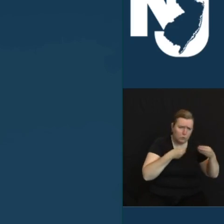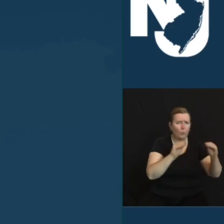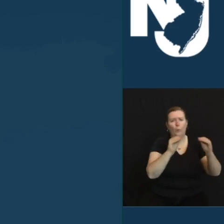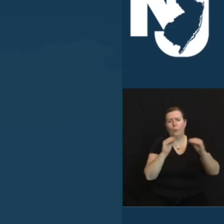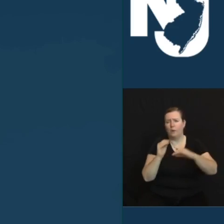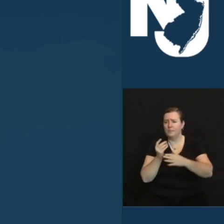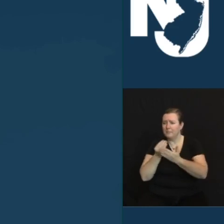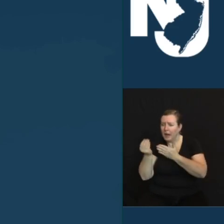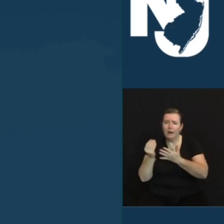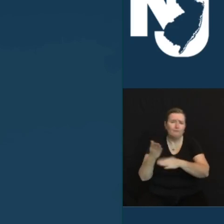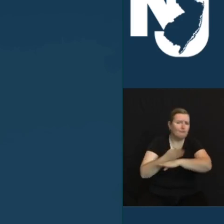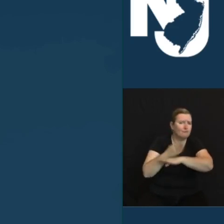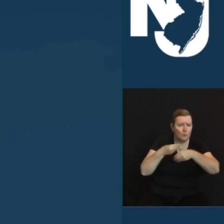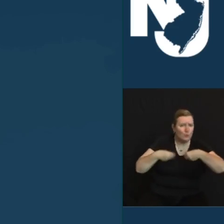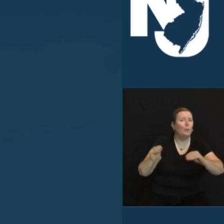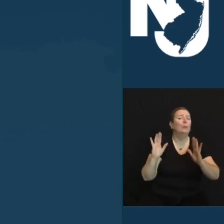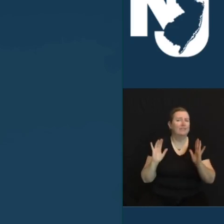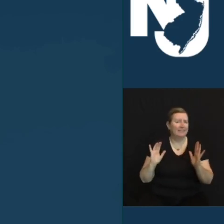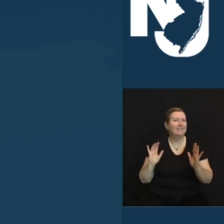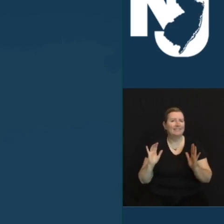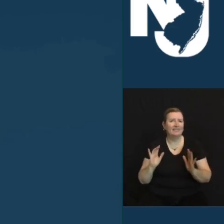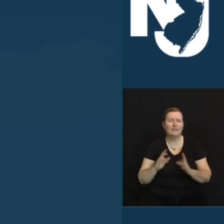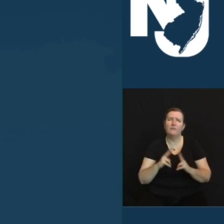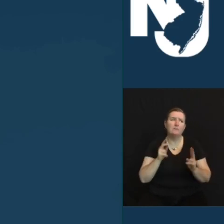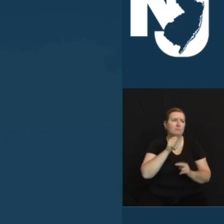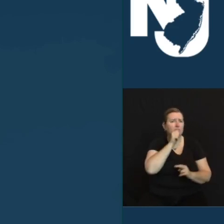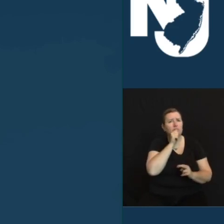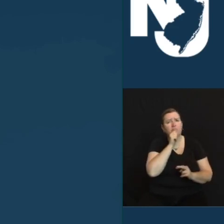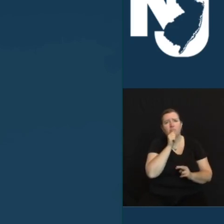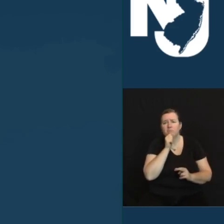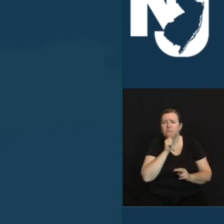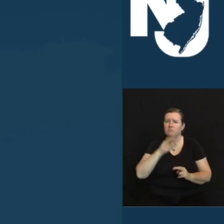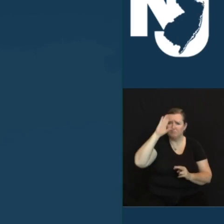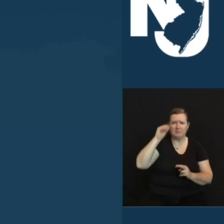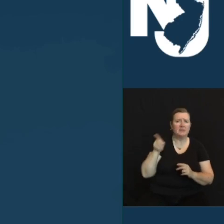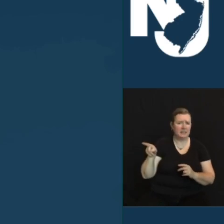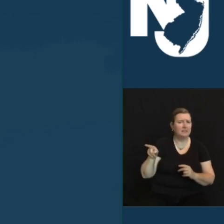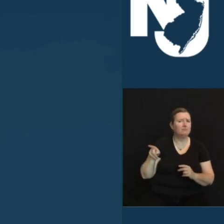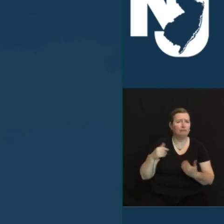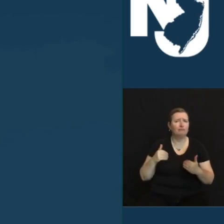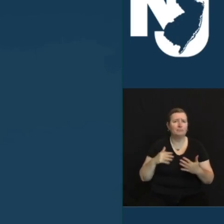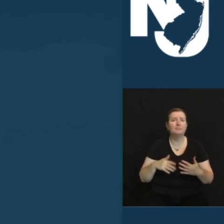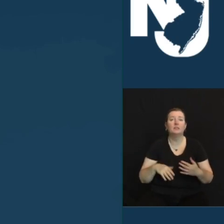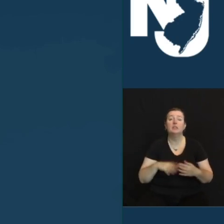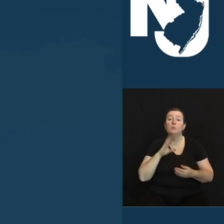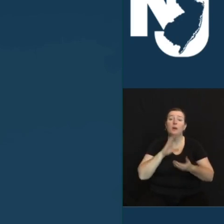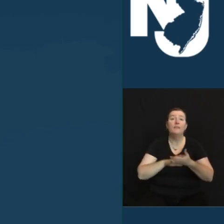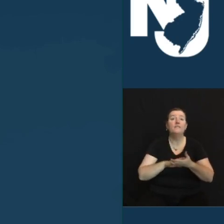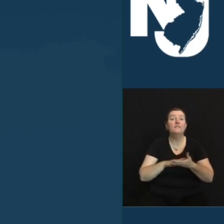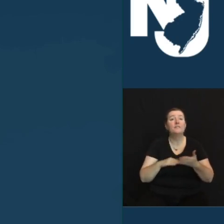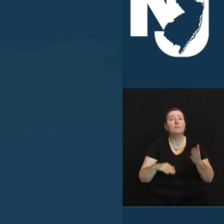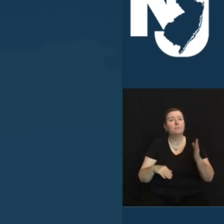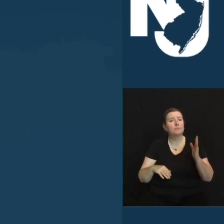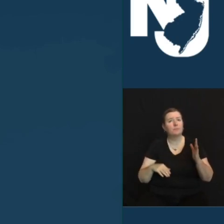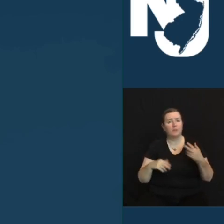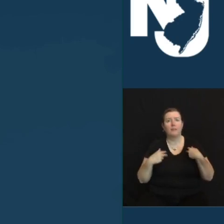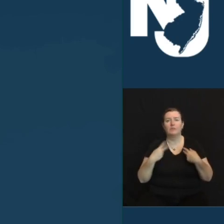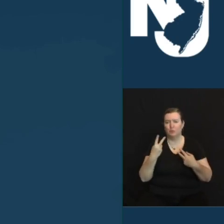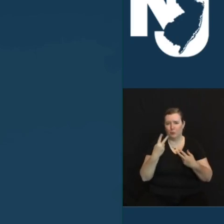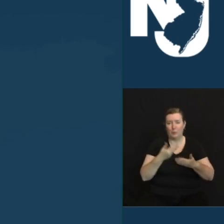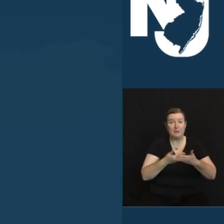essential quality of perseverance. After he and his wife Carol experienced the heartbreaking losses of 2 newborn children, the